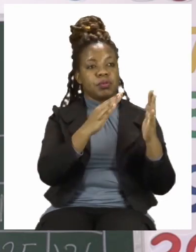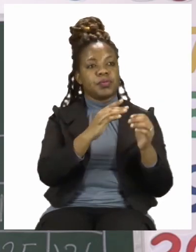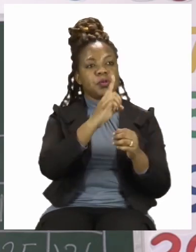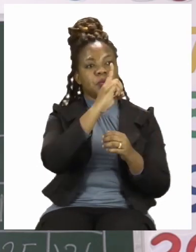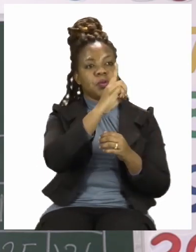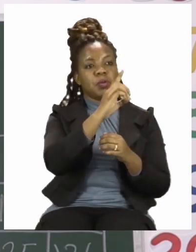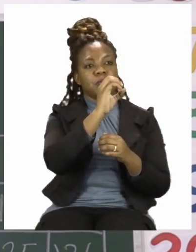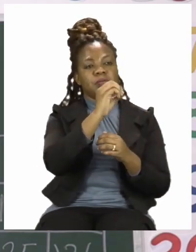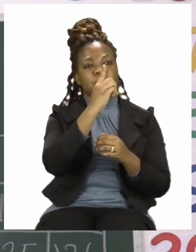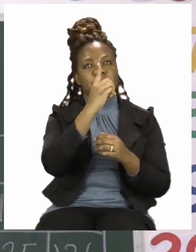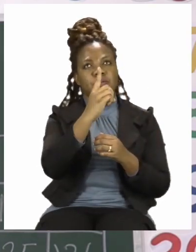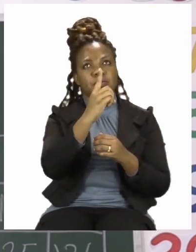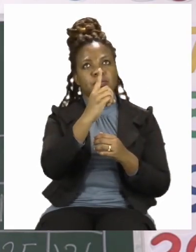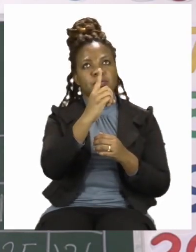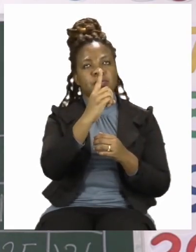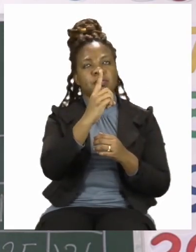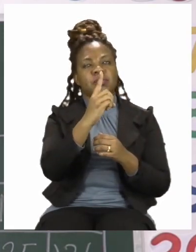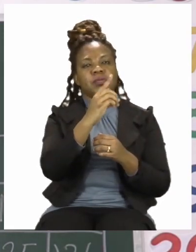101,